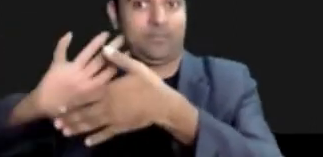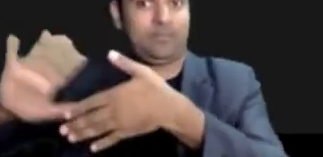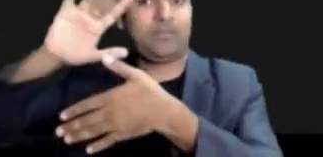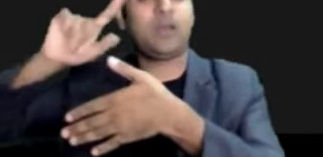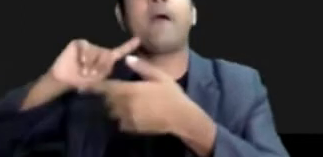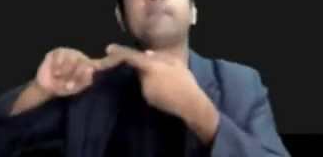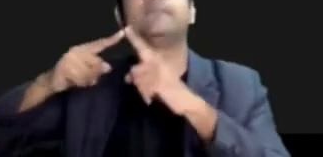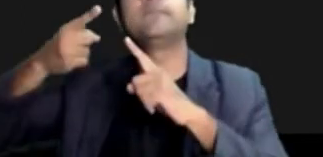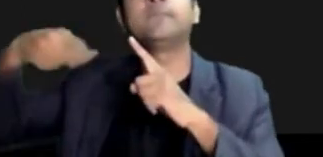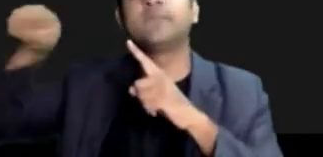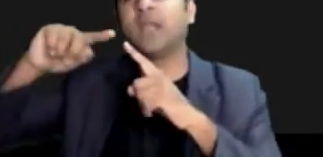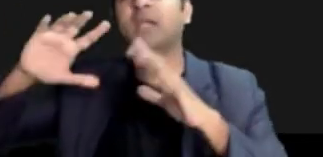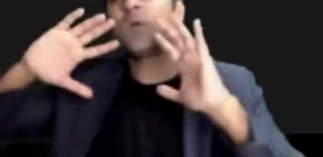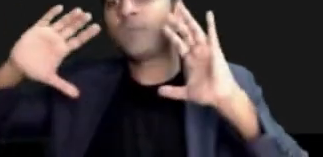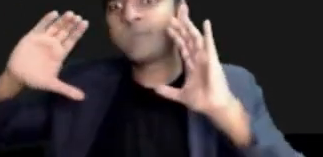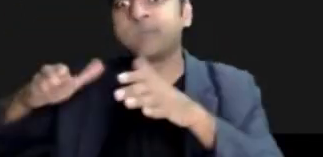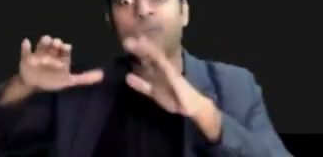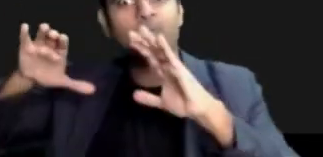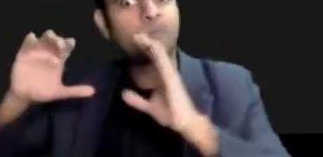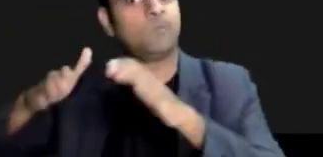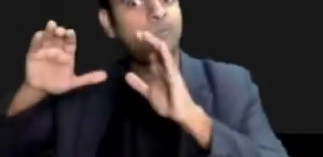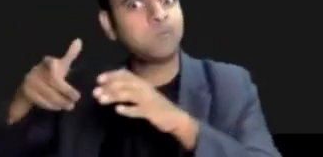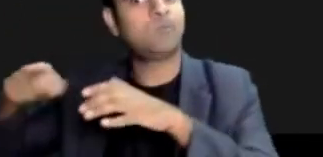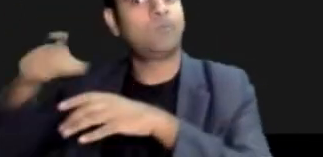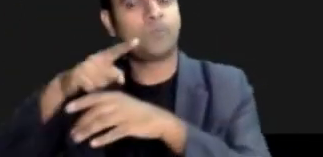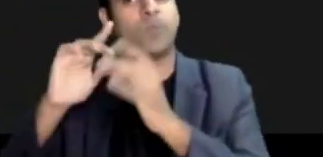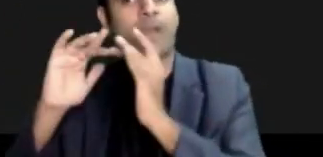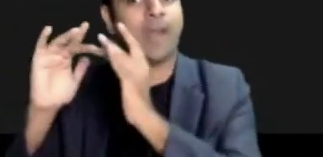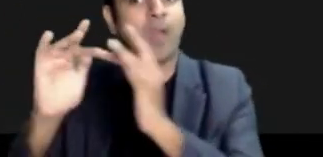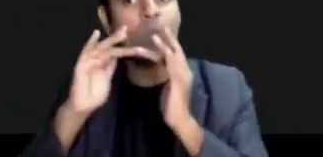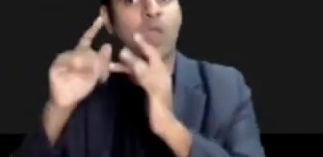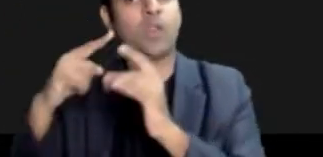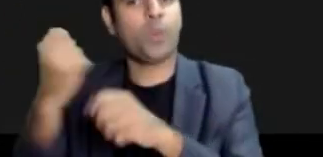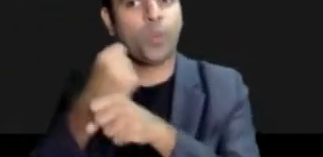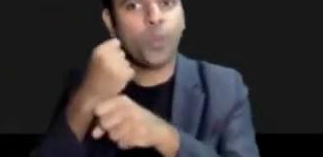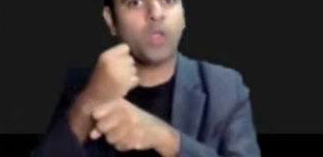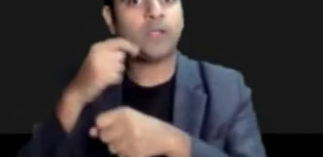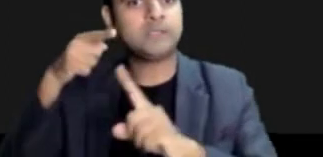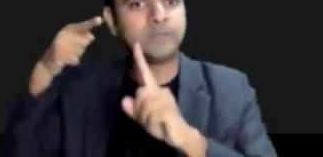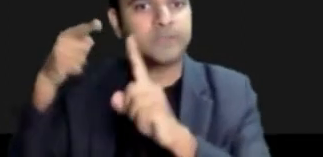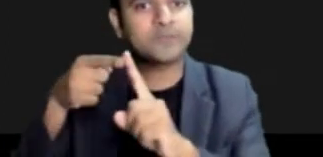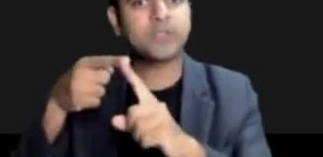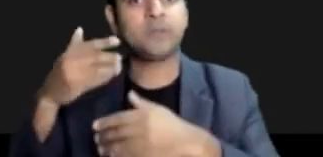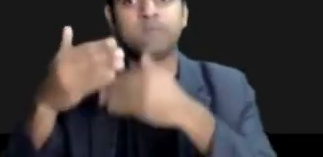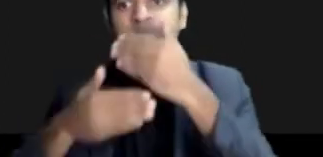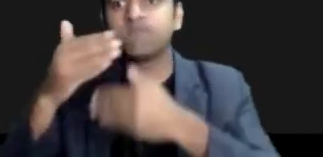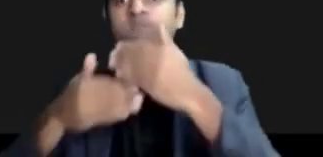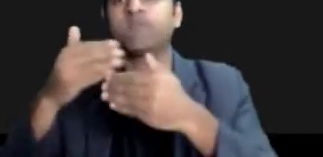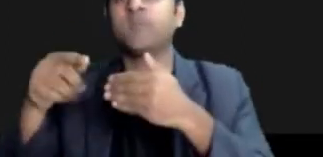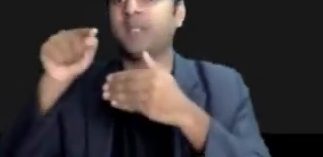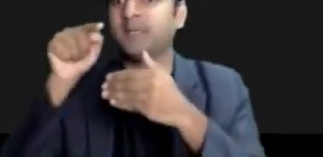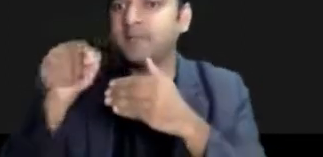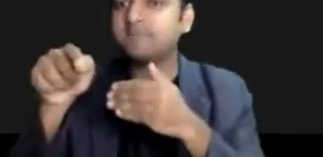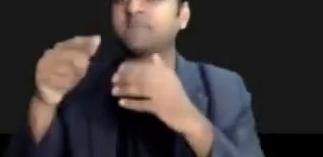important to have network. So from what I suggest, and the good news is that the colleagues at UNDRR Africa are